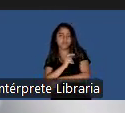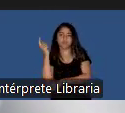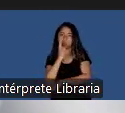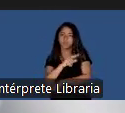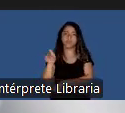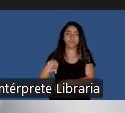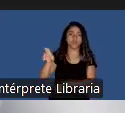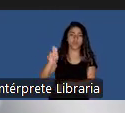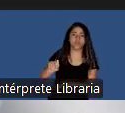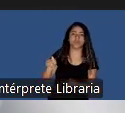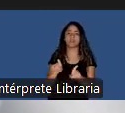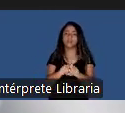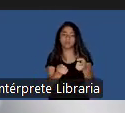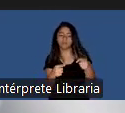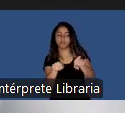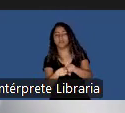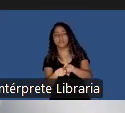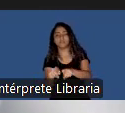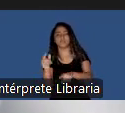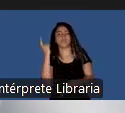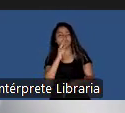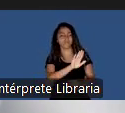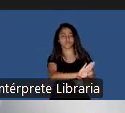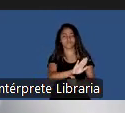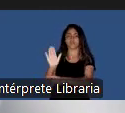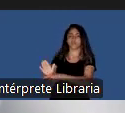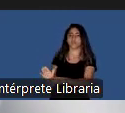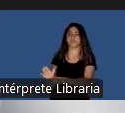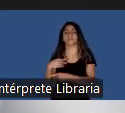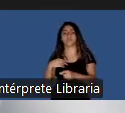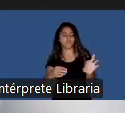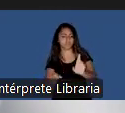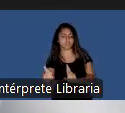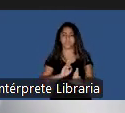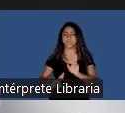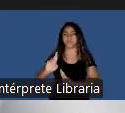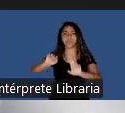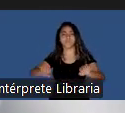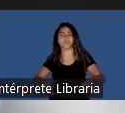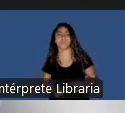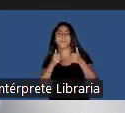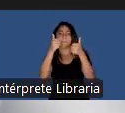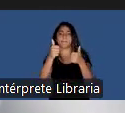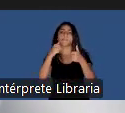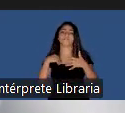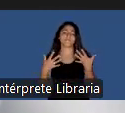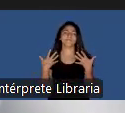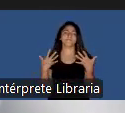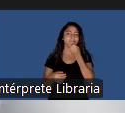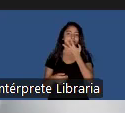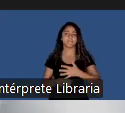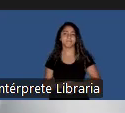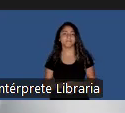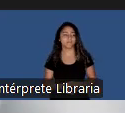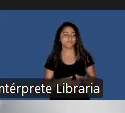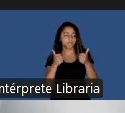parties, both to benefit users and to benefit our partners, so that we can have even a